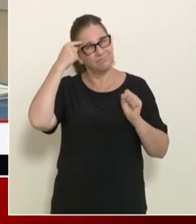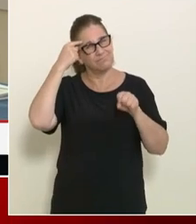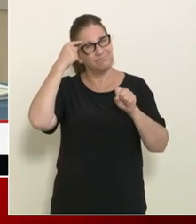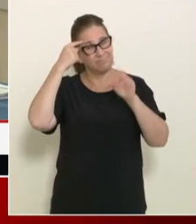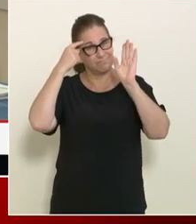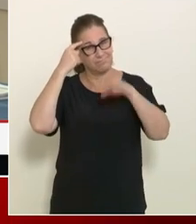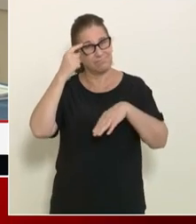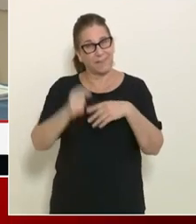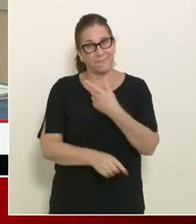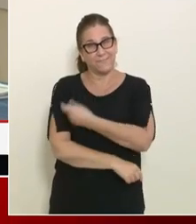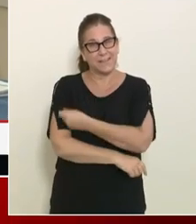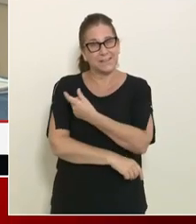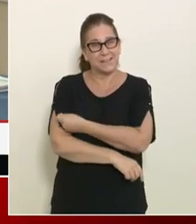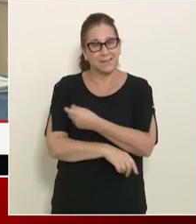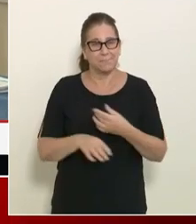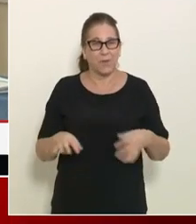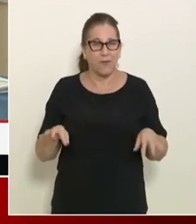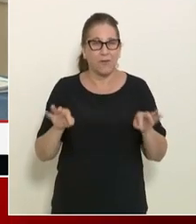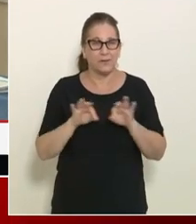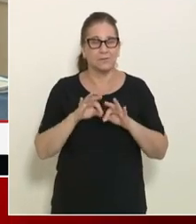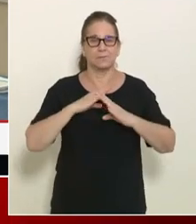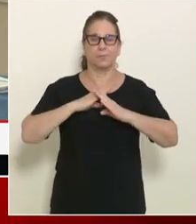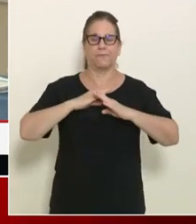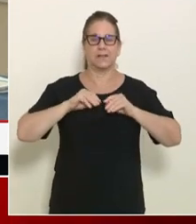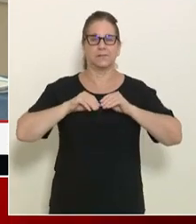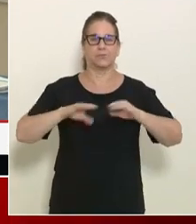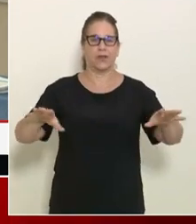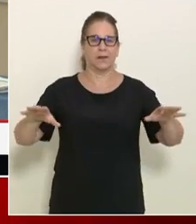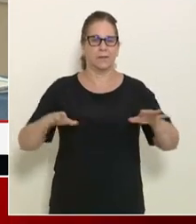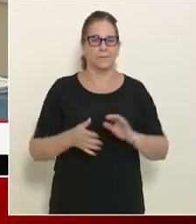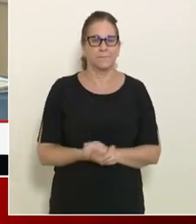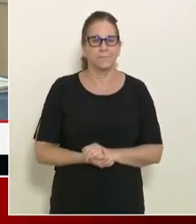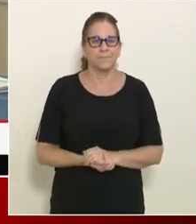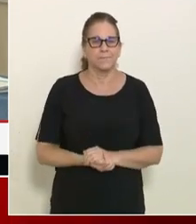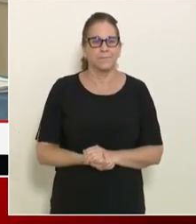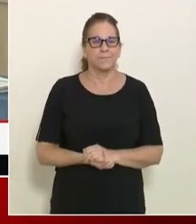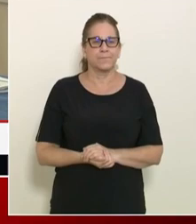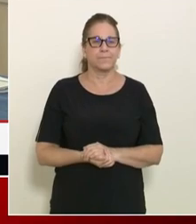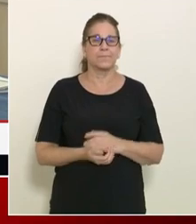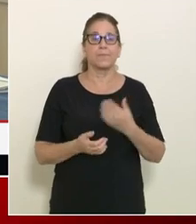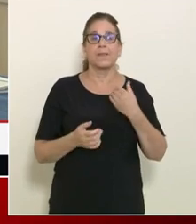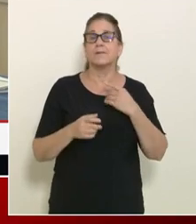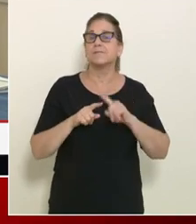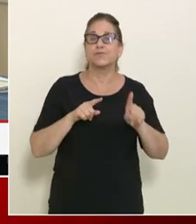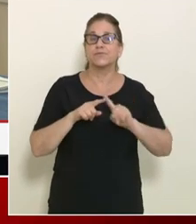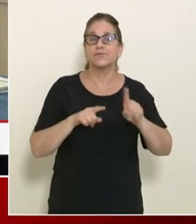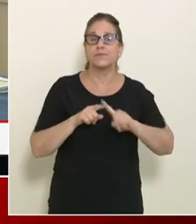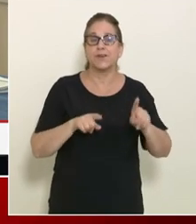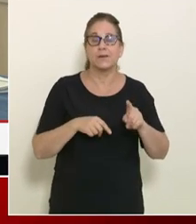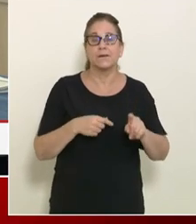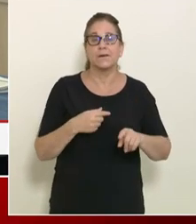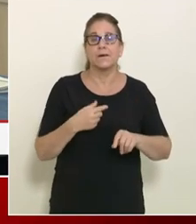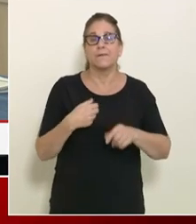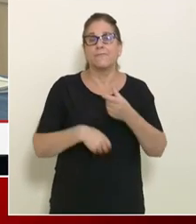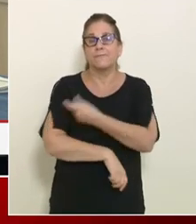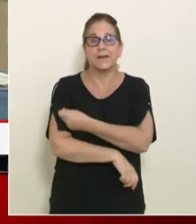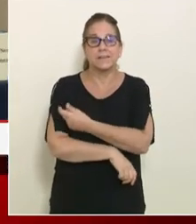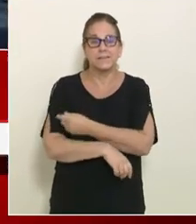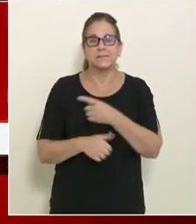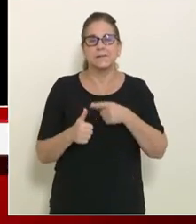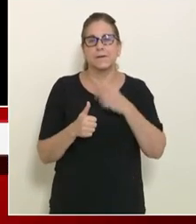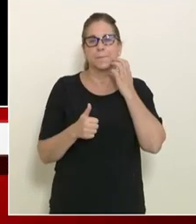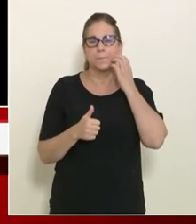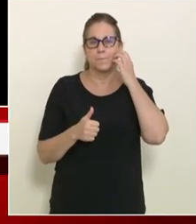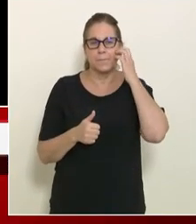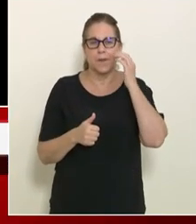reduce vaccine-preventable illnesses such as measles, chickenpox, et cetera. This year, because of the